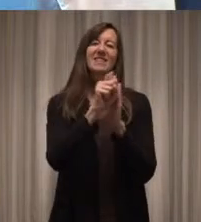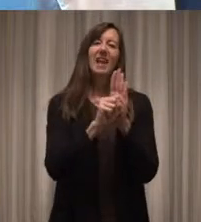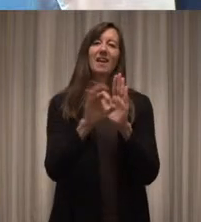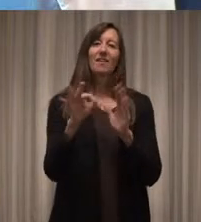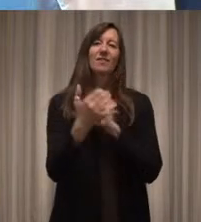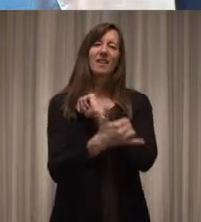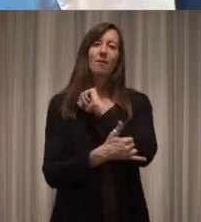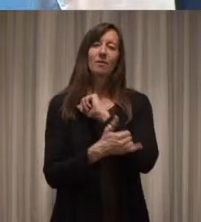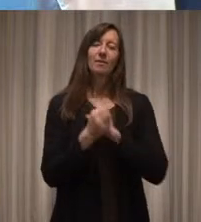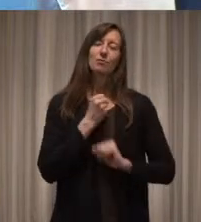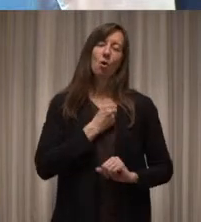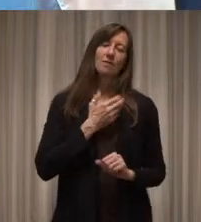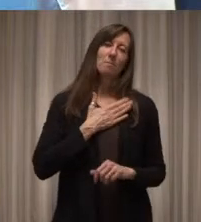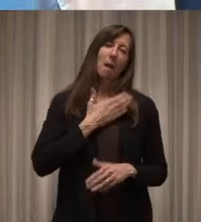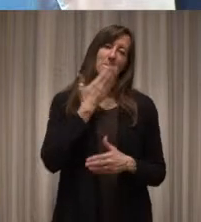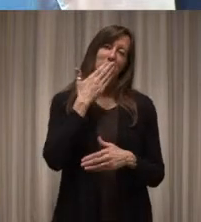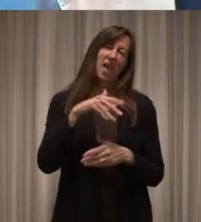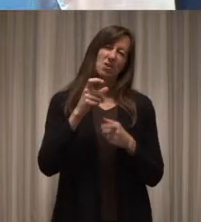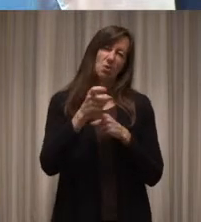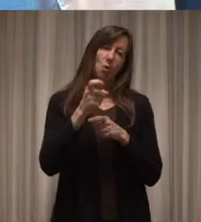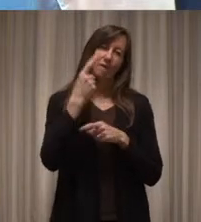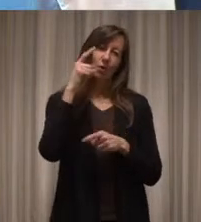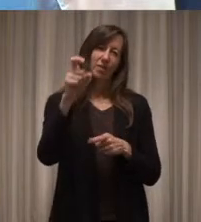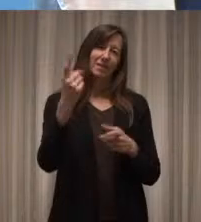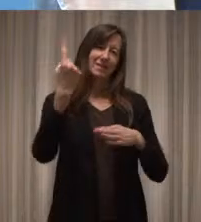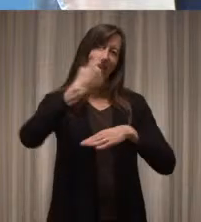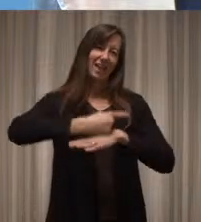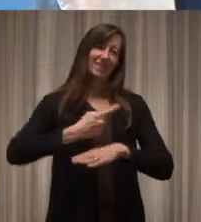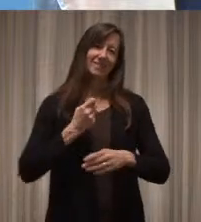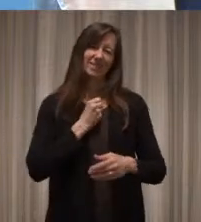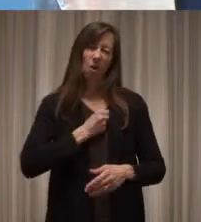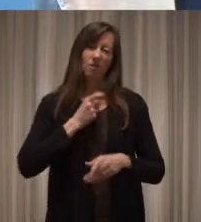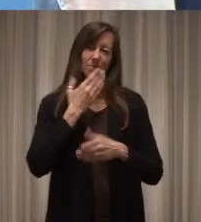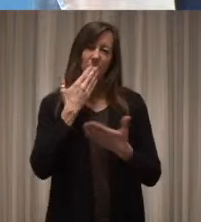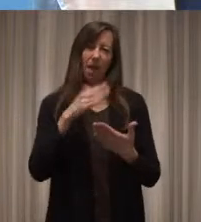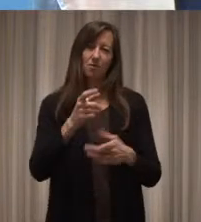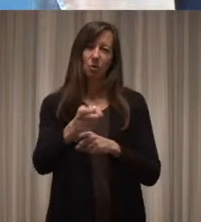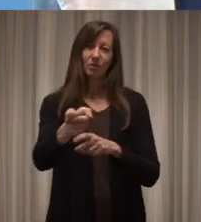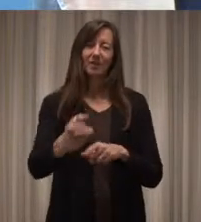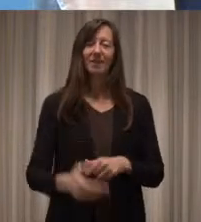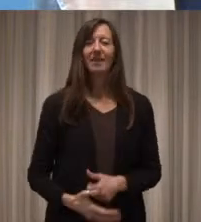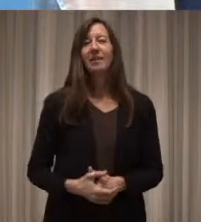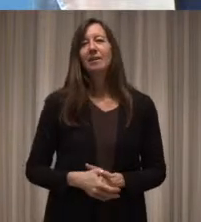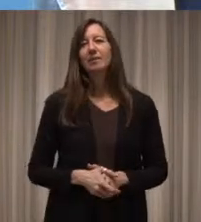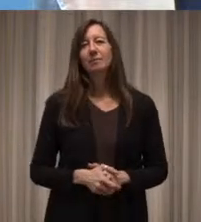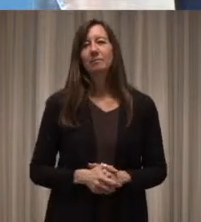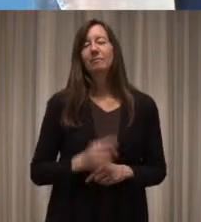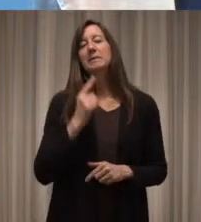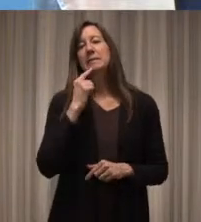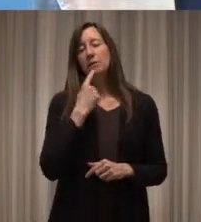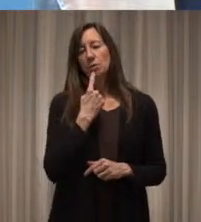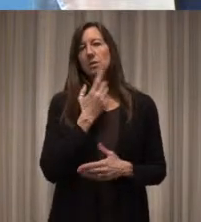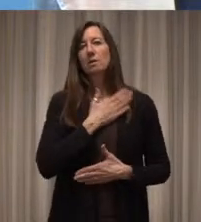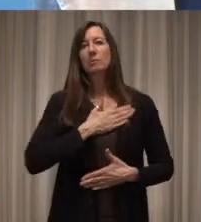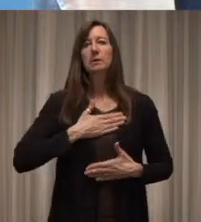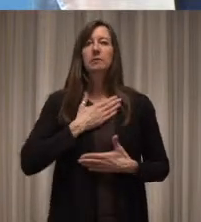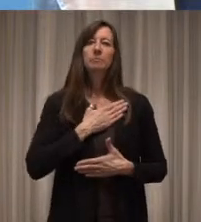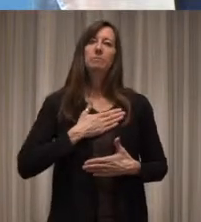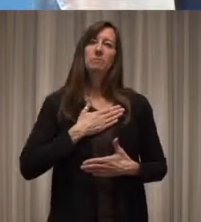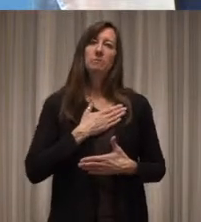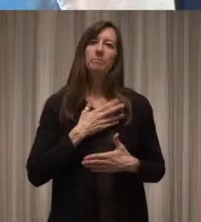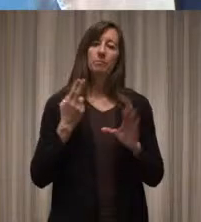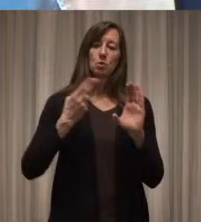that's my bad joke for the day. But in all seriousness, please do join if you're able. It'll be about 15